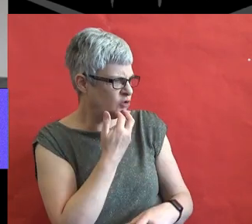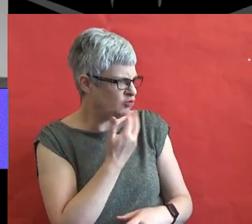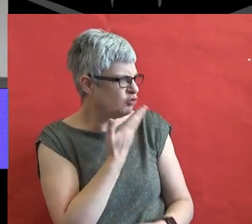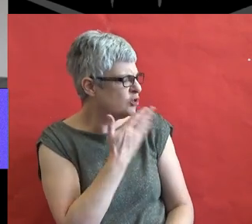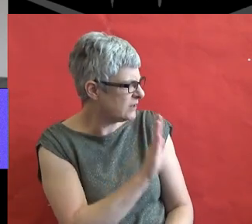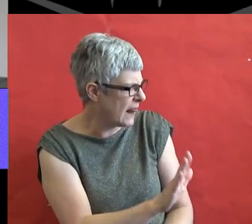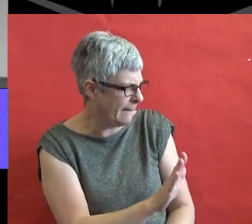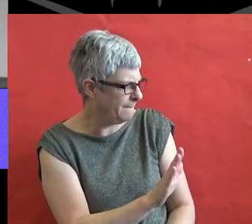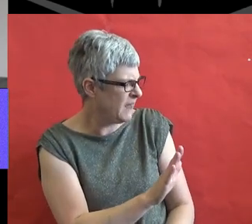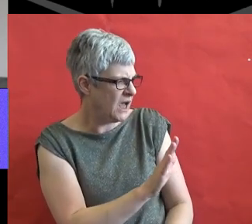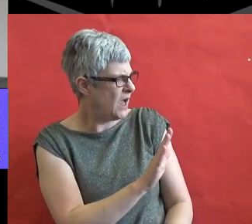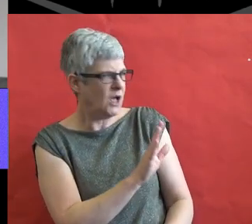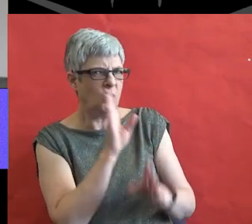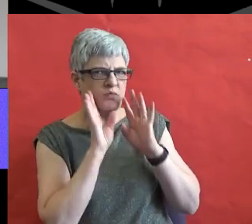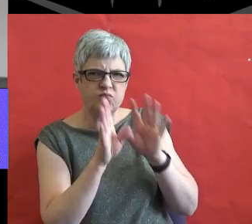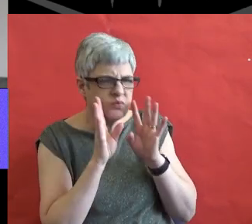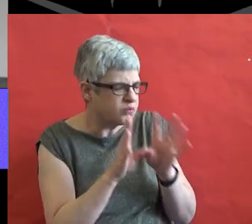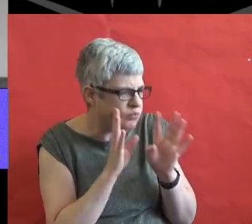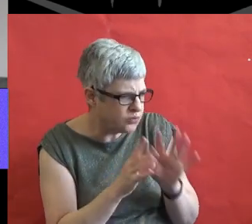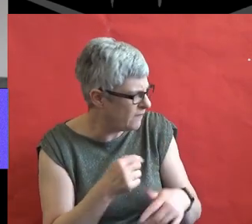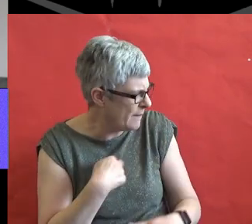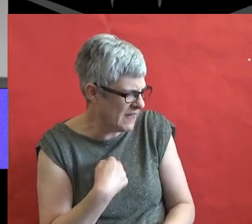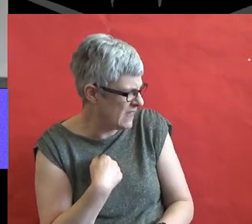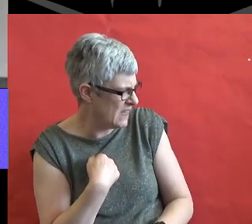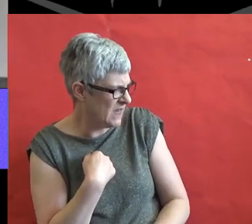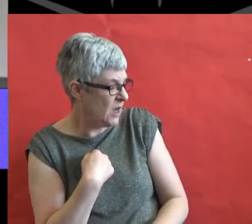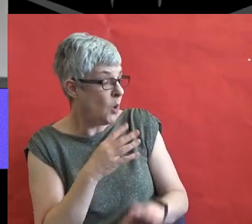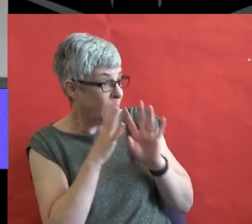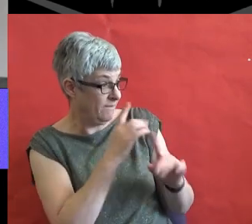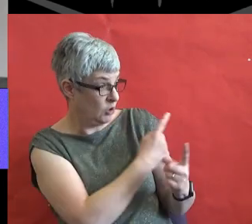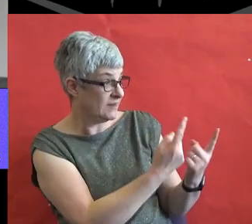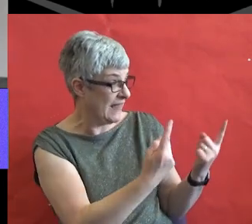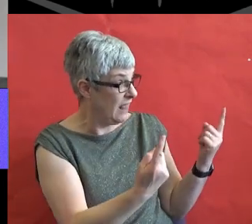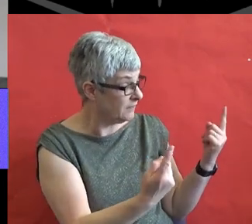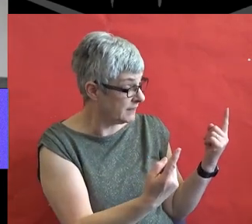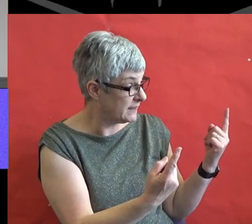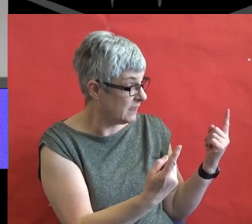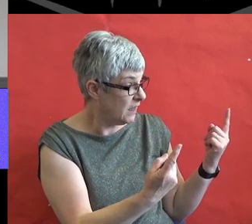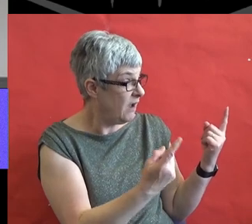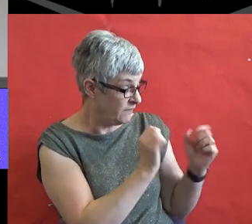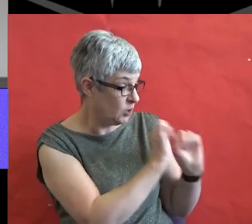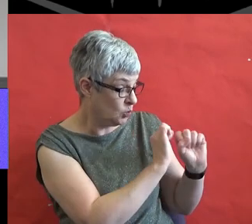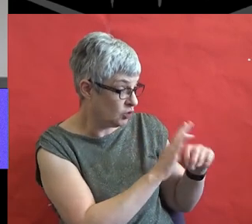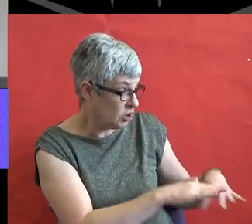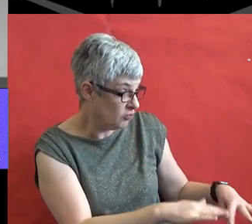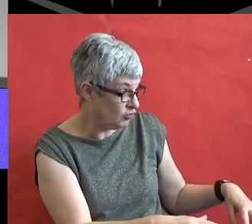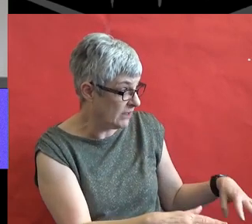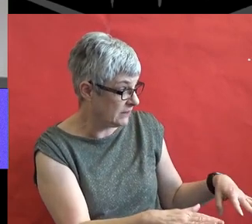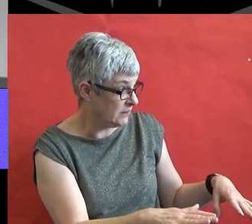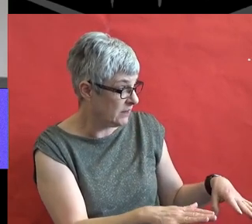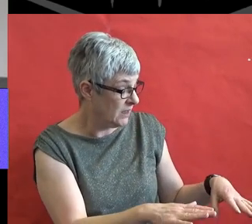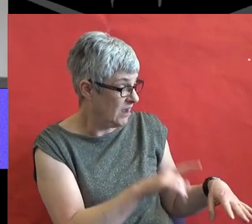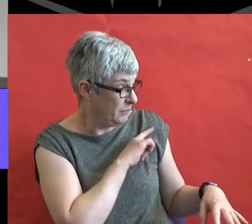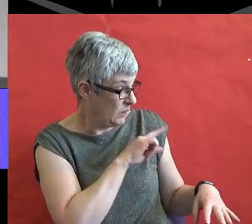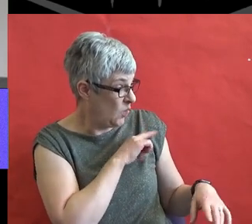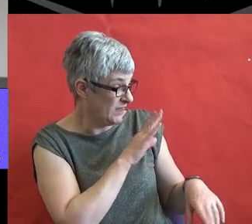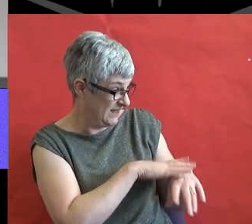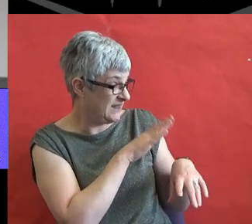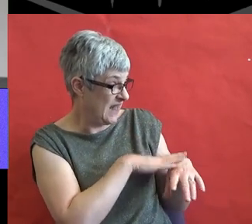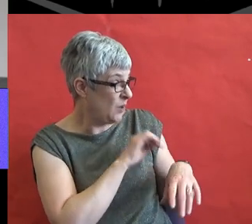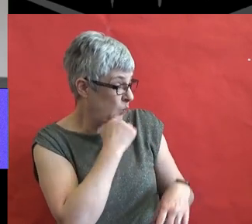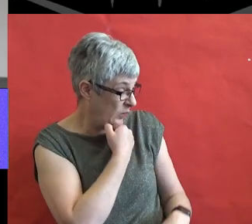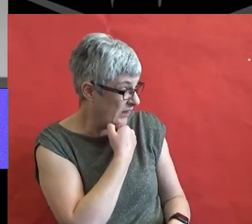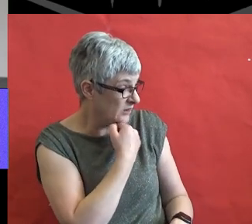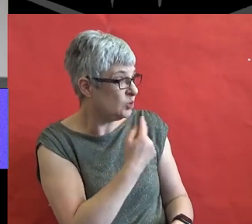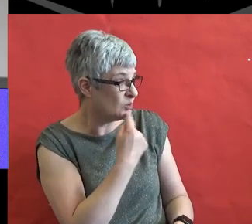Jerusalem, do not weep for me, weep for yourselves and for your children. For the time will come when